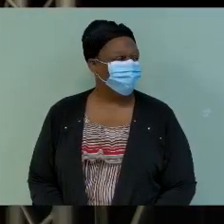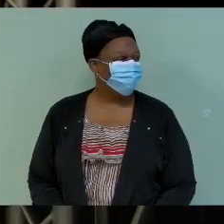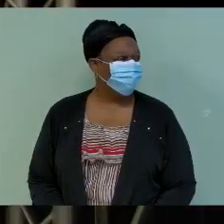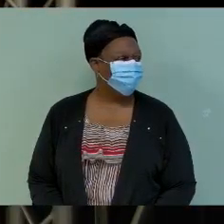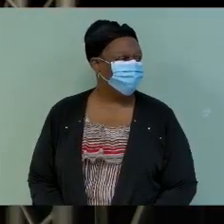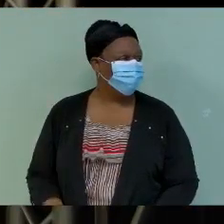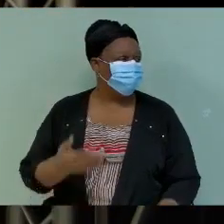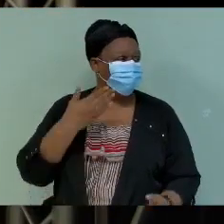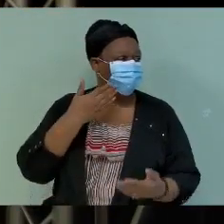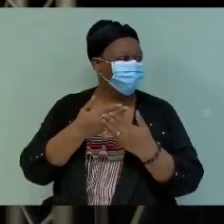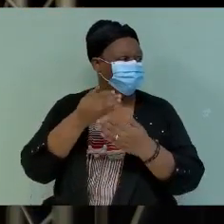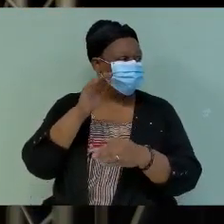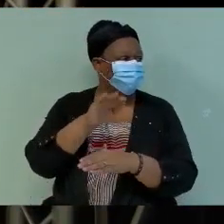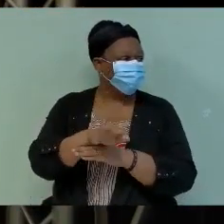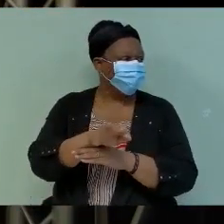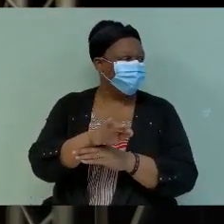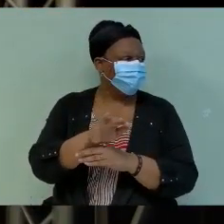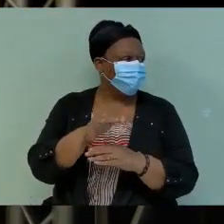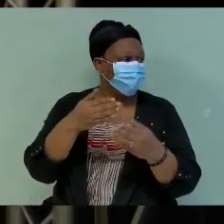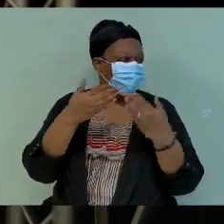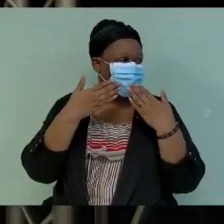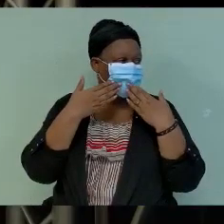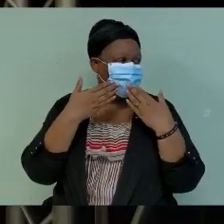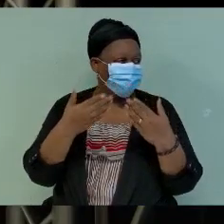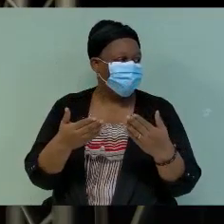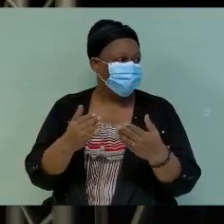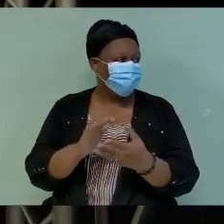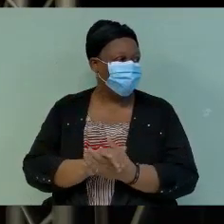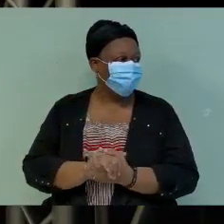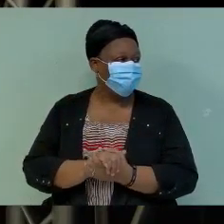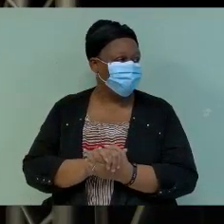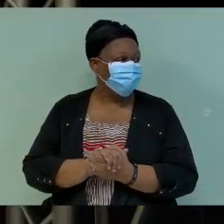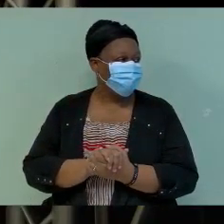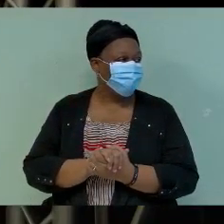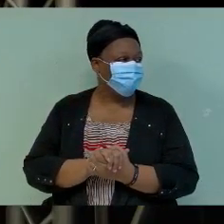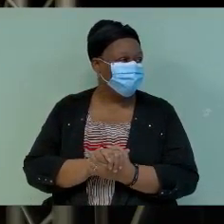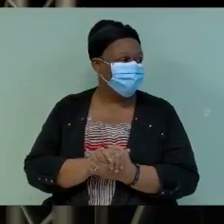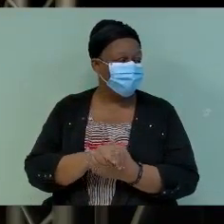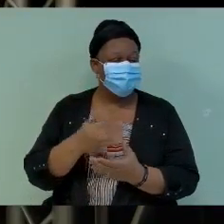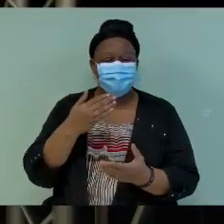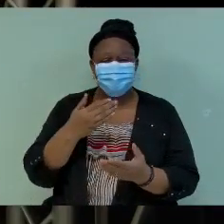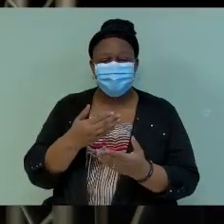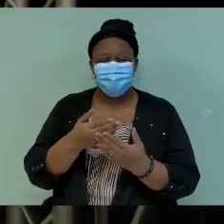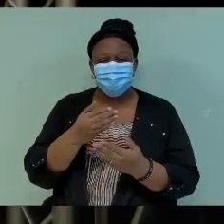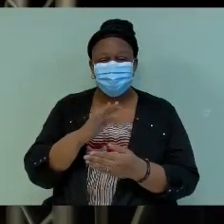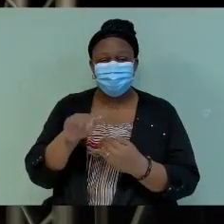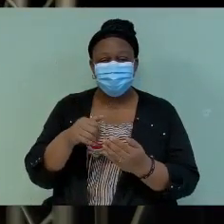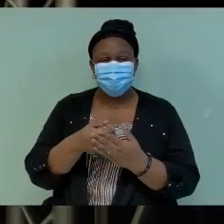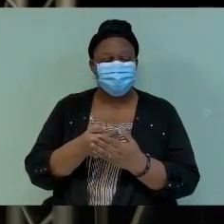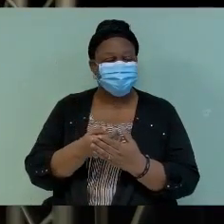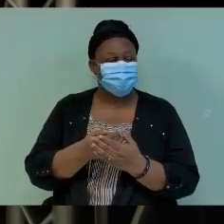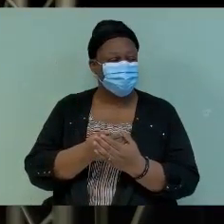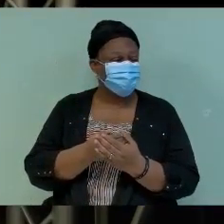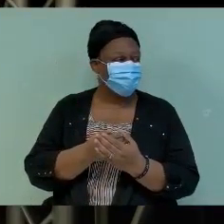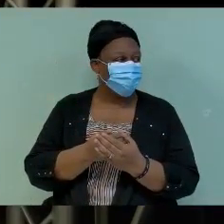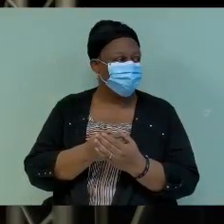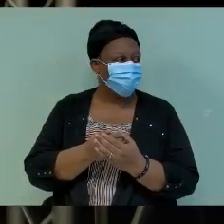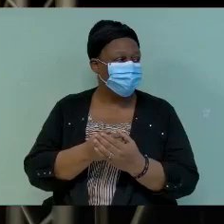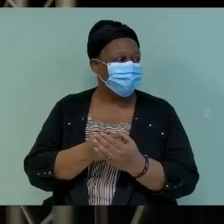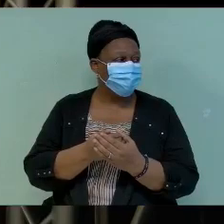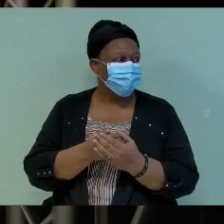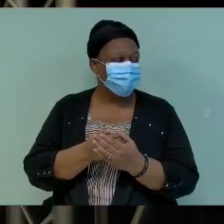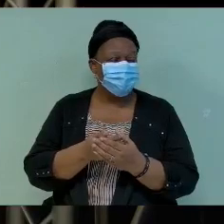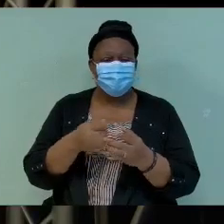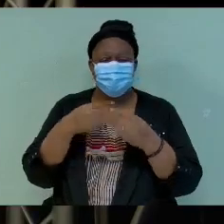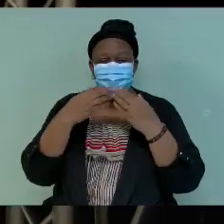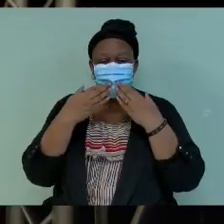Good afternoon. Thank you very much, Mr. Master of Ceremonies. Good afternoon, all. Let me express my